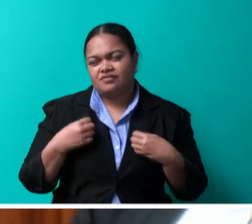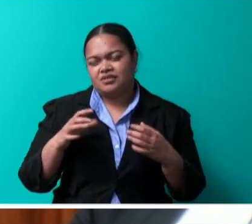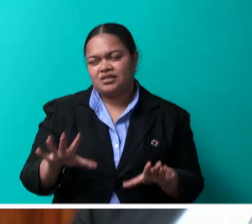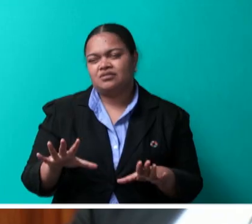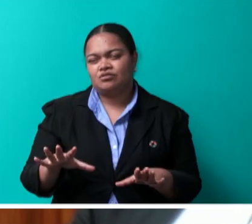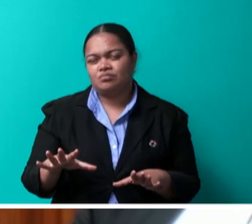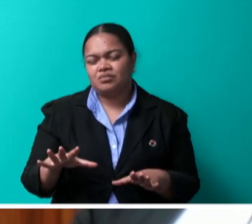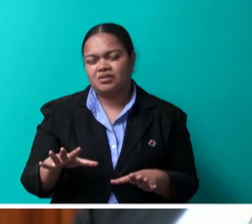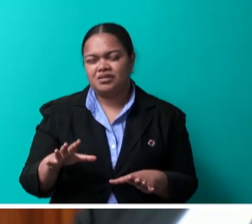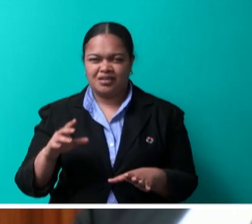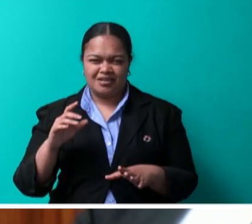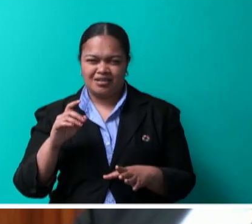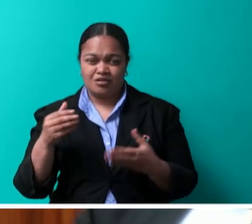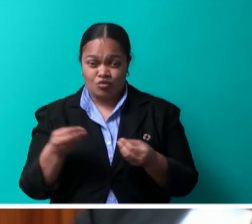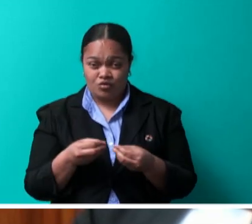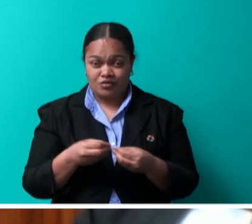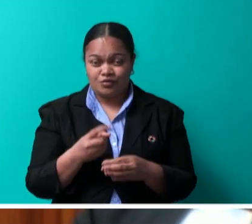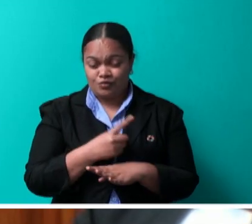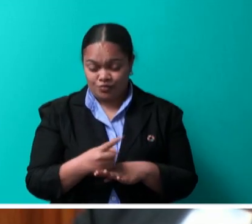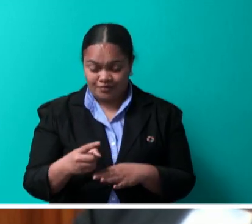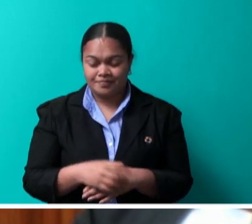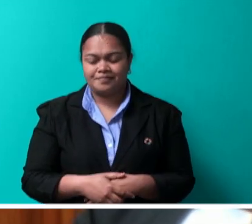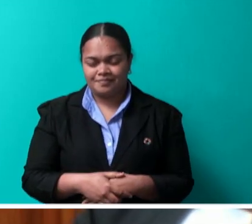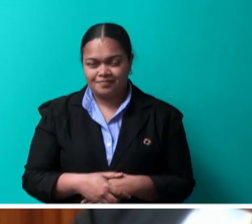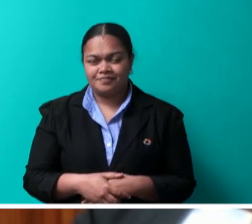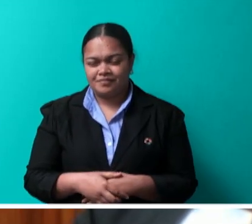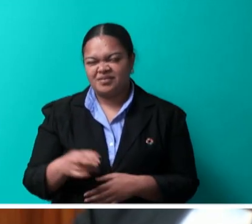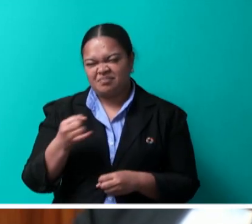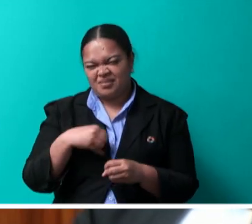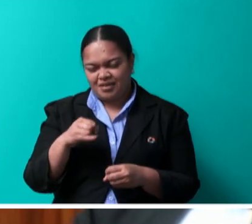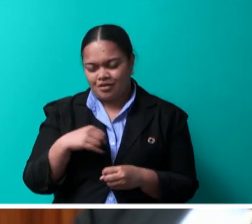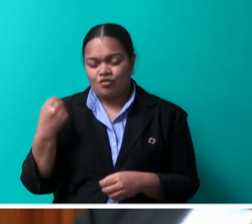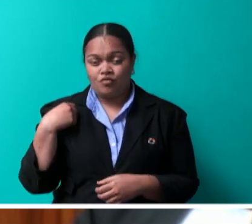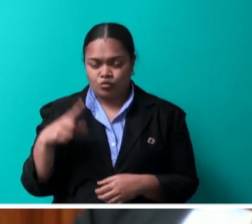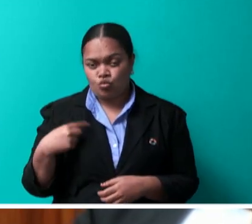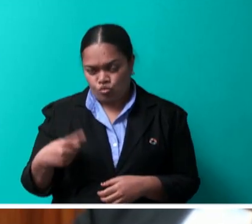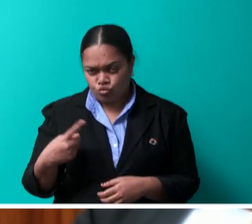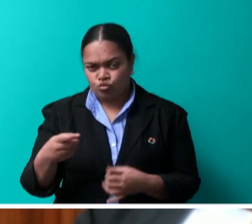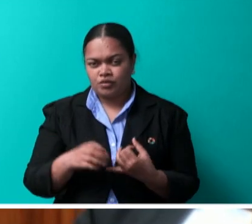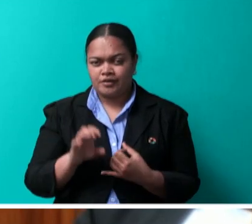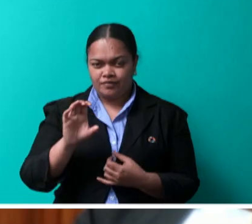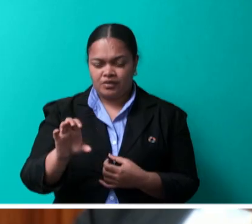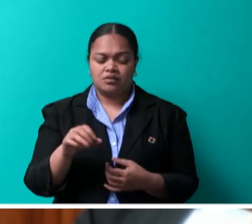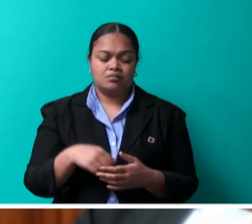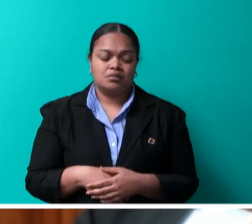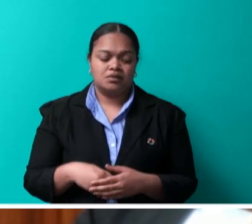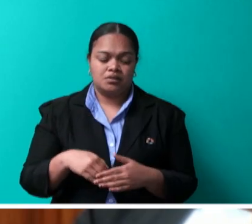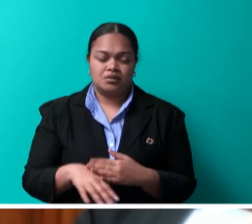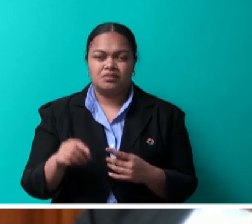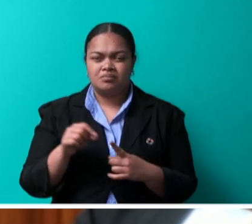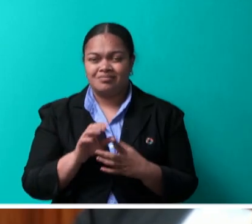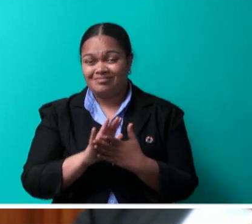internship. The budget also supports recruitment of medical officers and continued investment in postgraduate